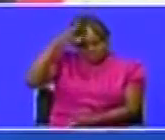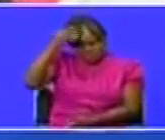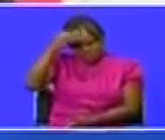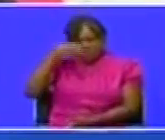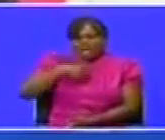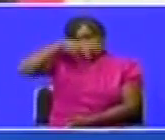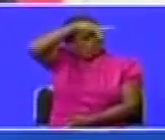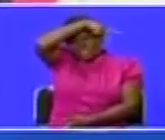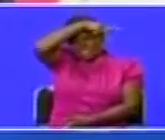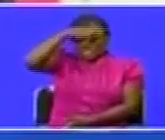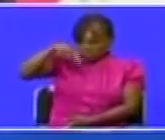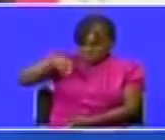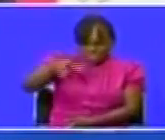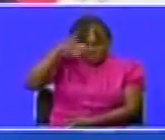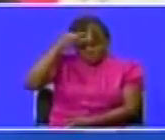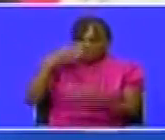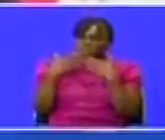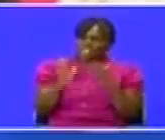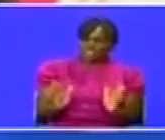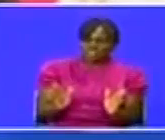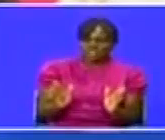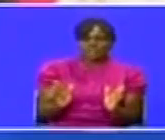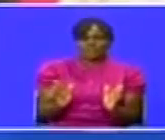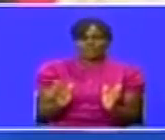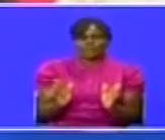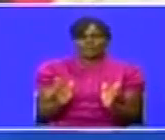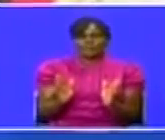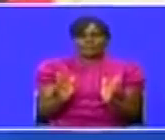have a degree, you yourself, you are earned. Yes. What's about